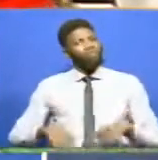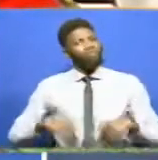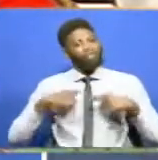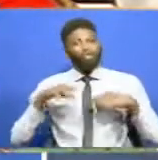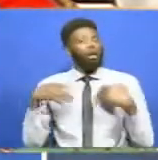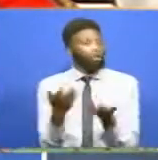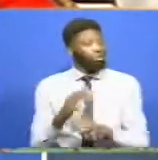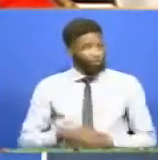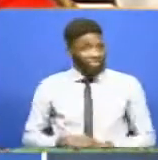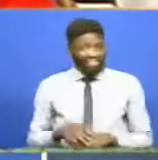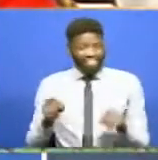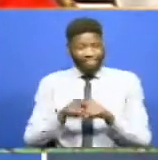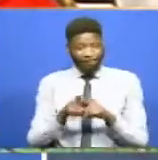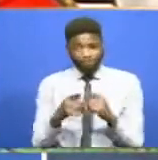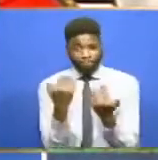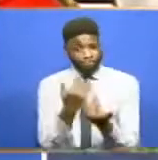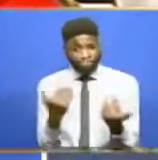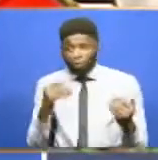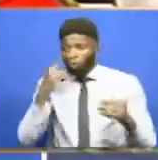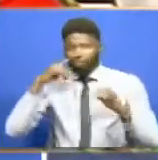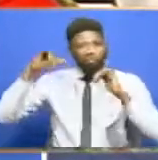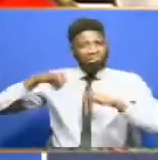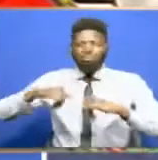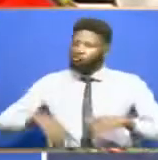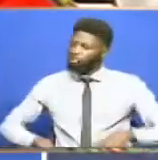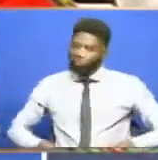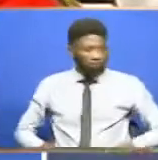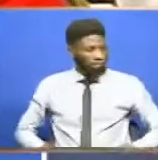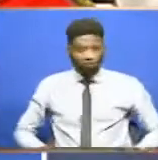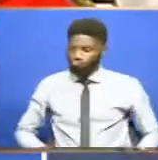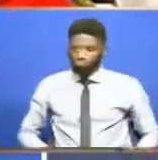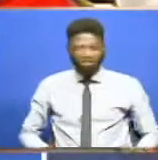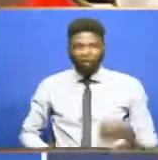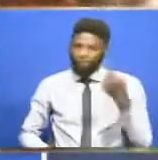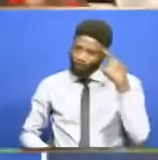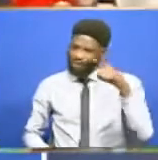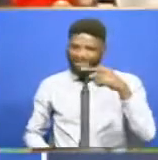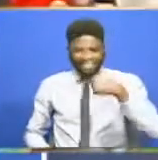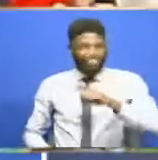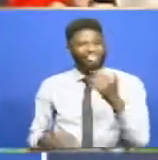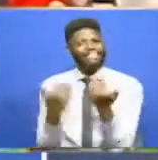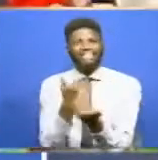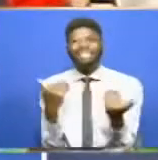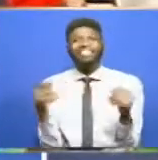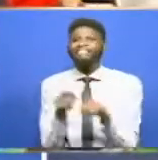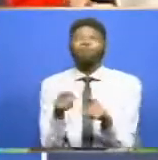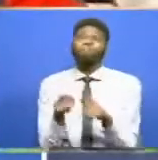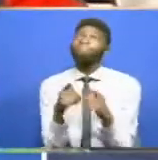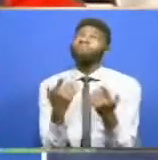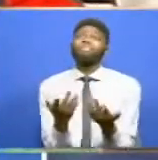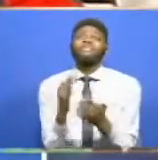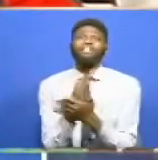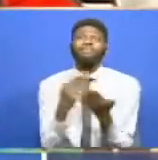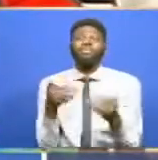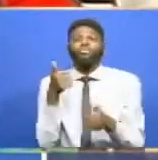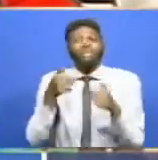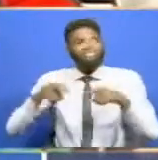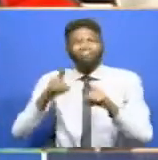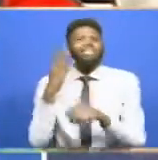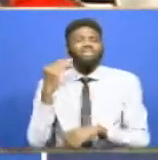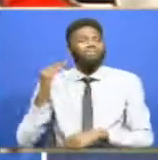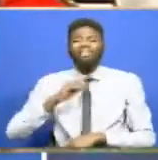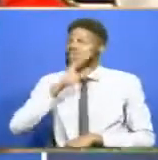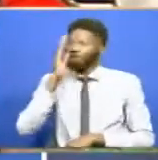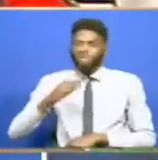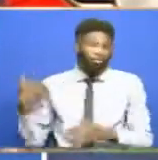kids cannot stay home. For them, this was just like something that they've never experienced